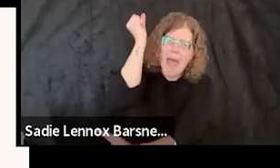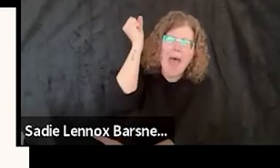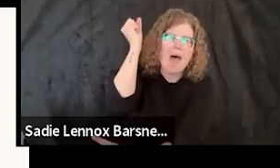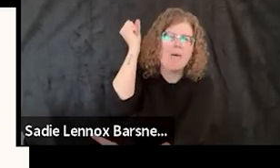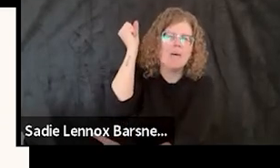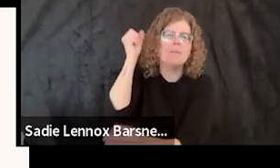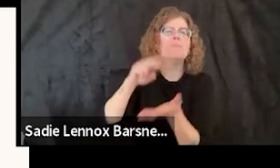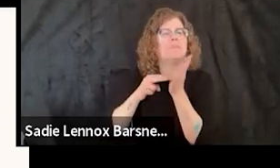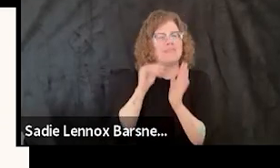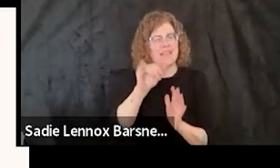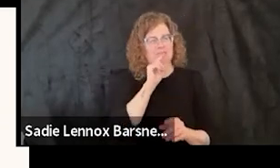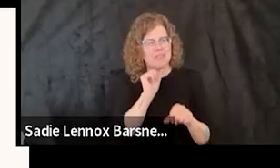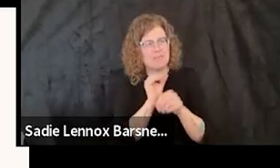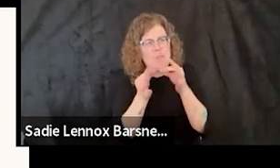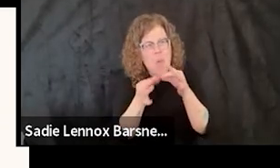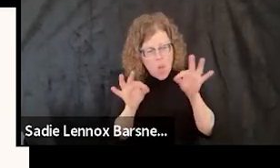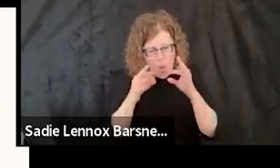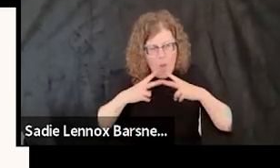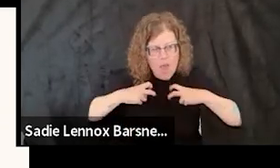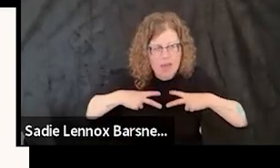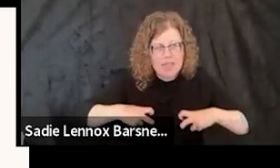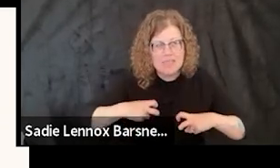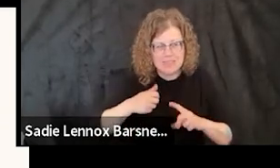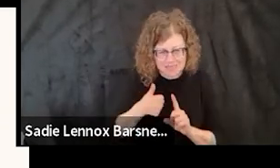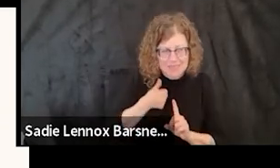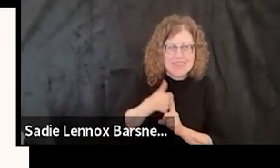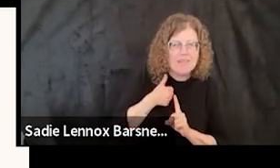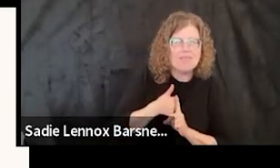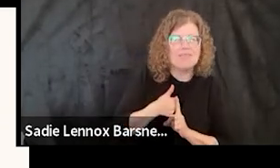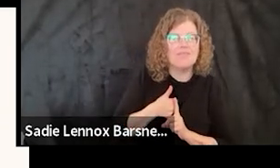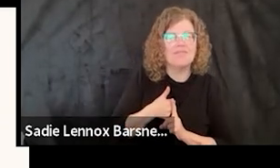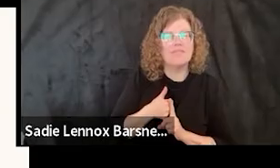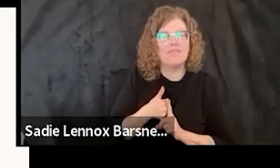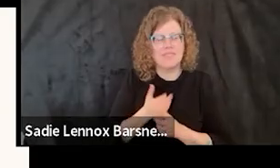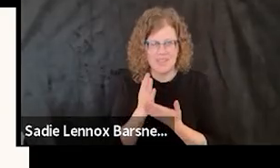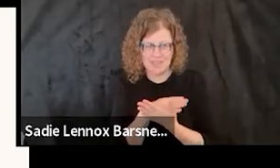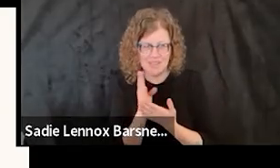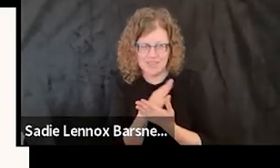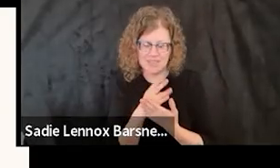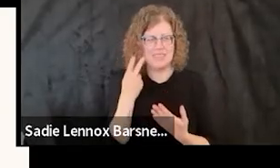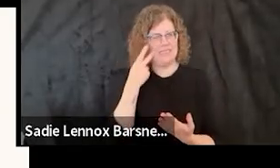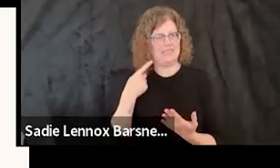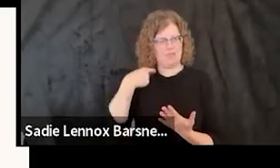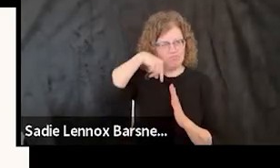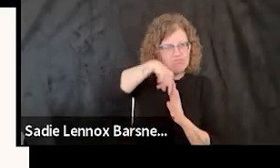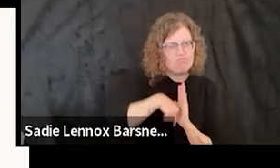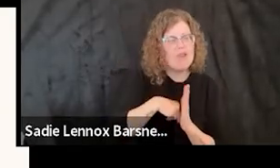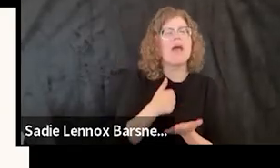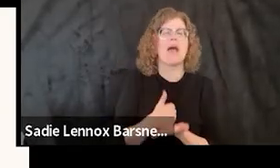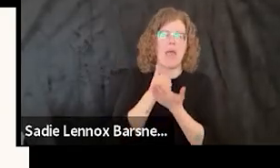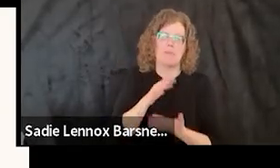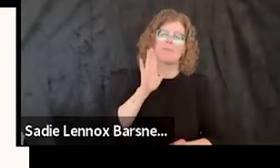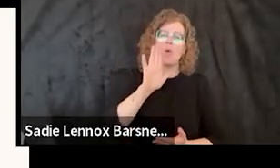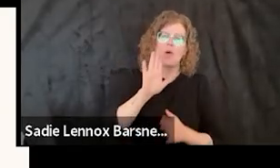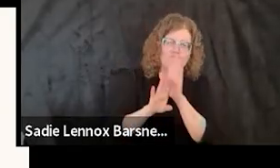own systems of evaluation can be highly beneficial to personal artistic growth and development and guiding your practice into the